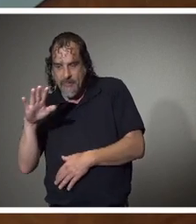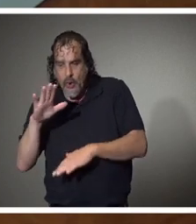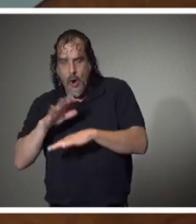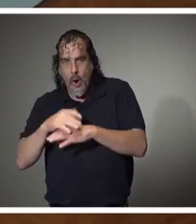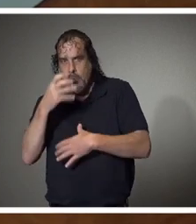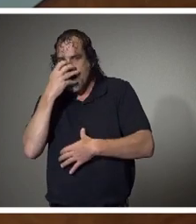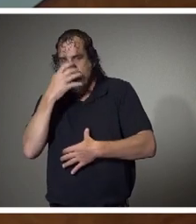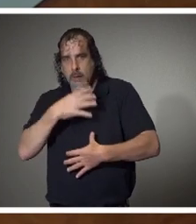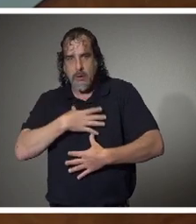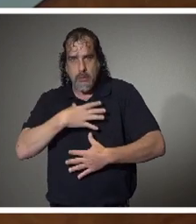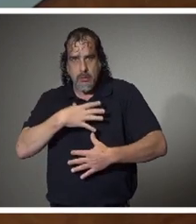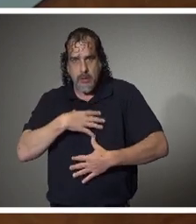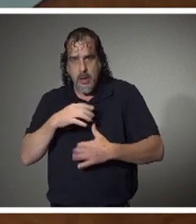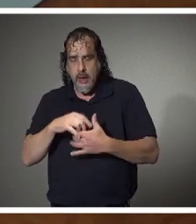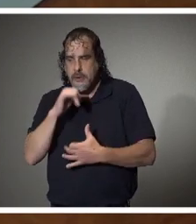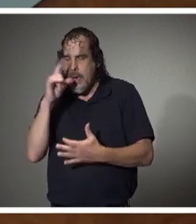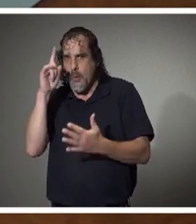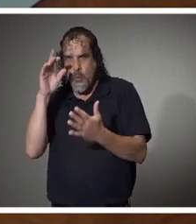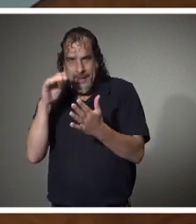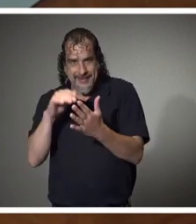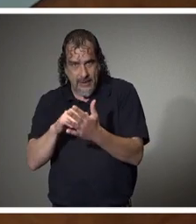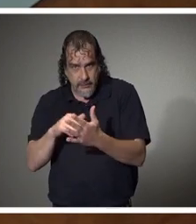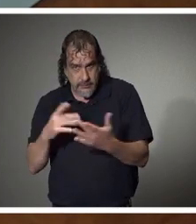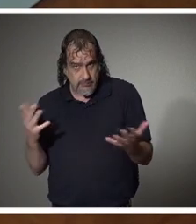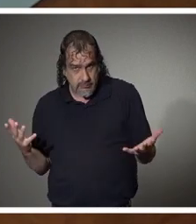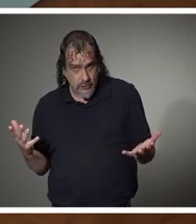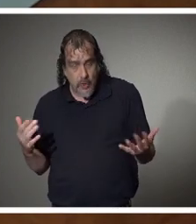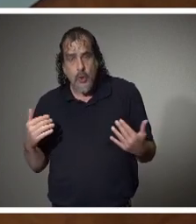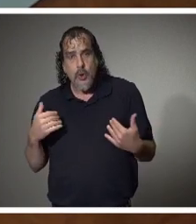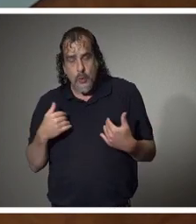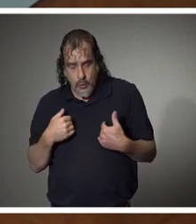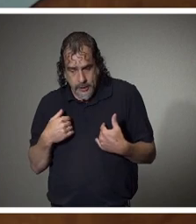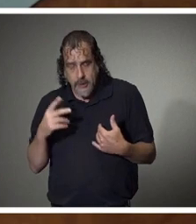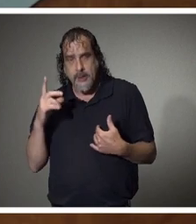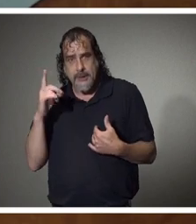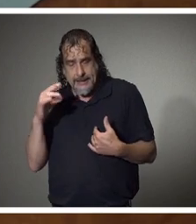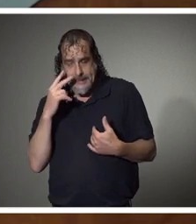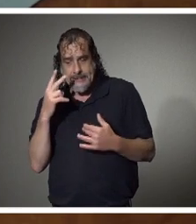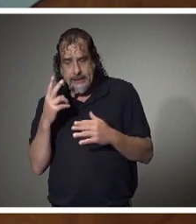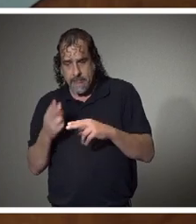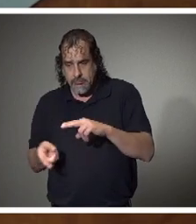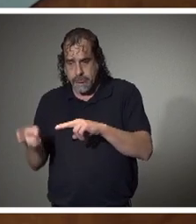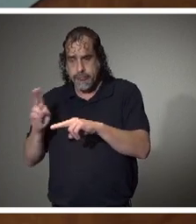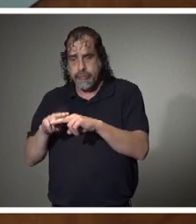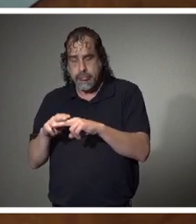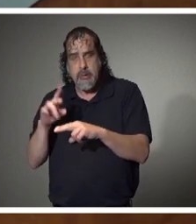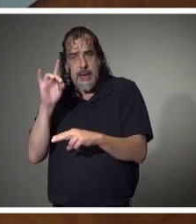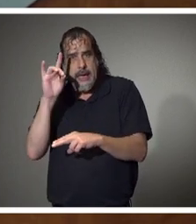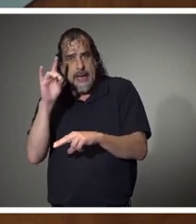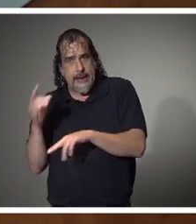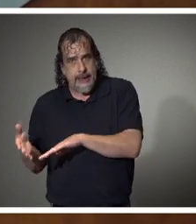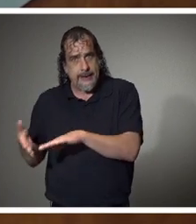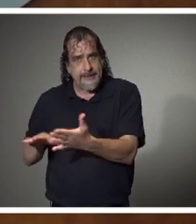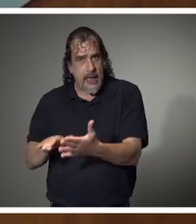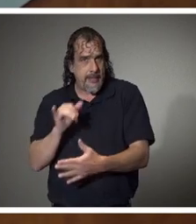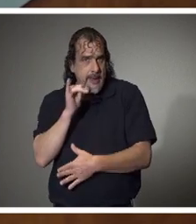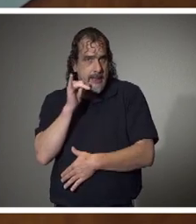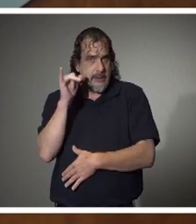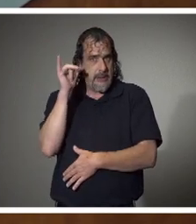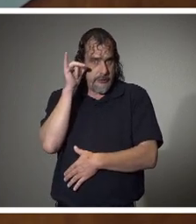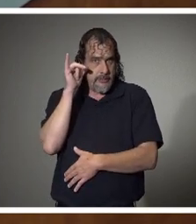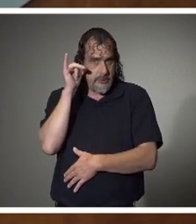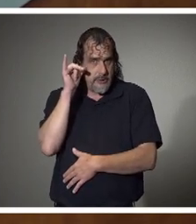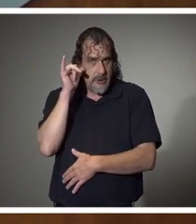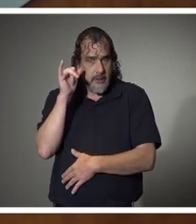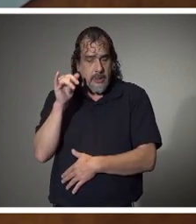ventilators, not 1,000. We did see 8 tragic deaths yesterday,